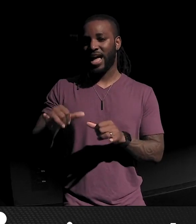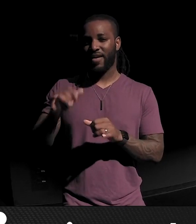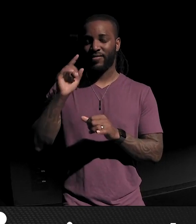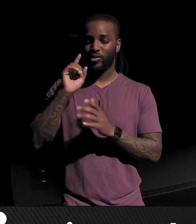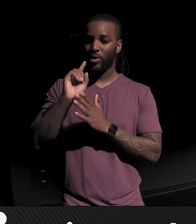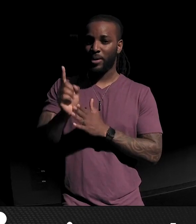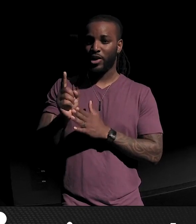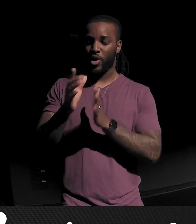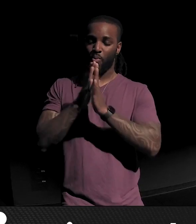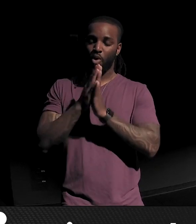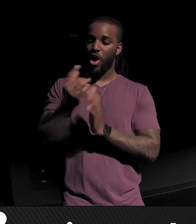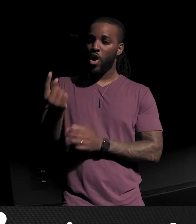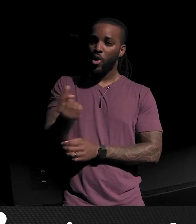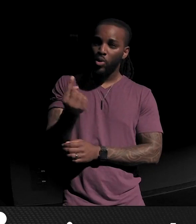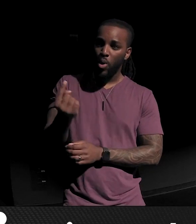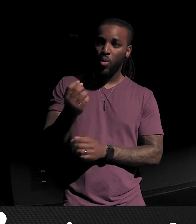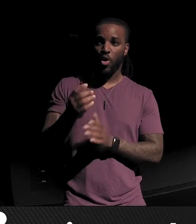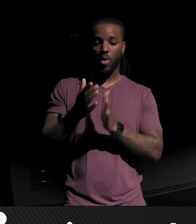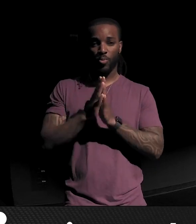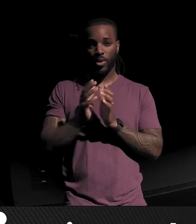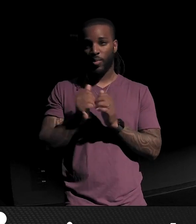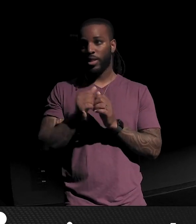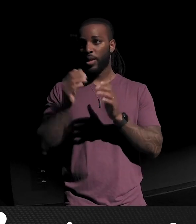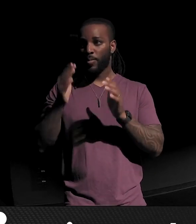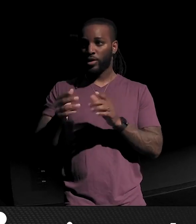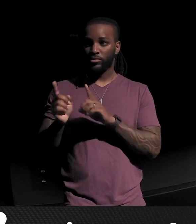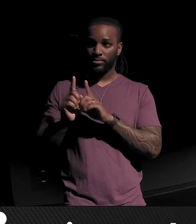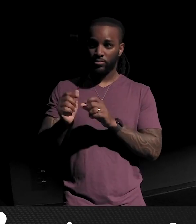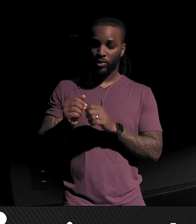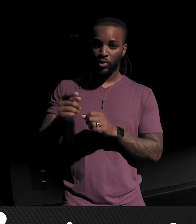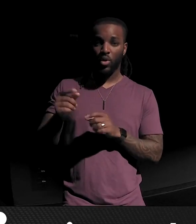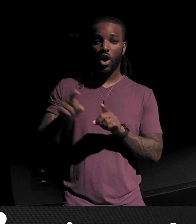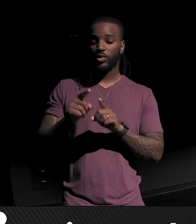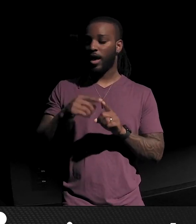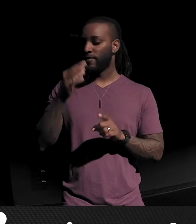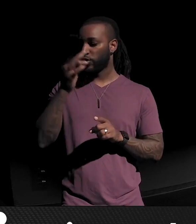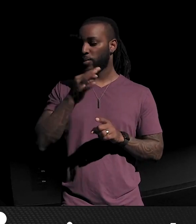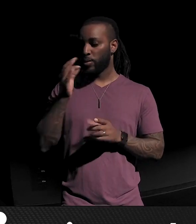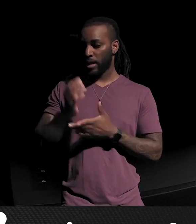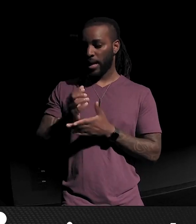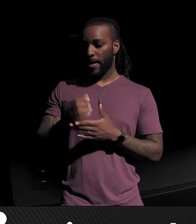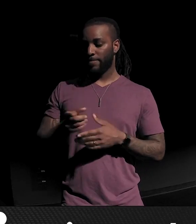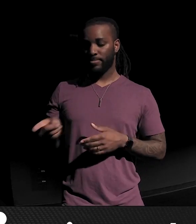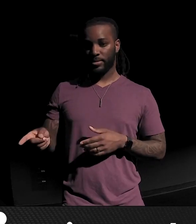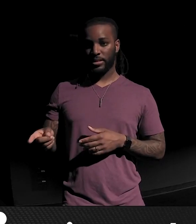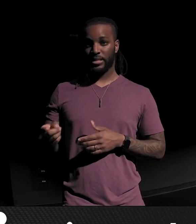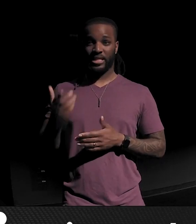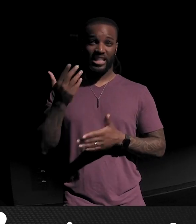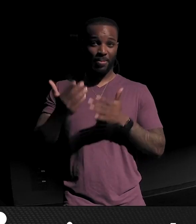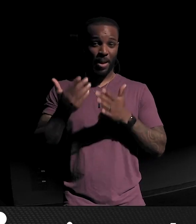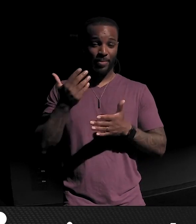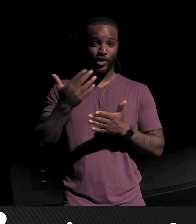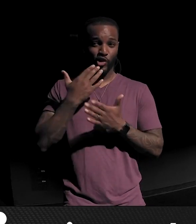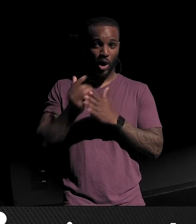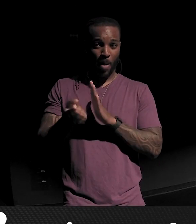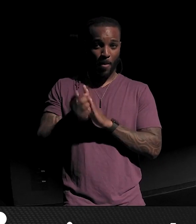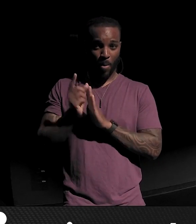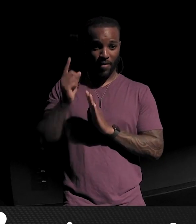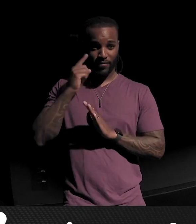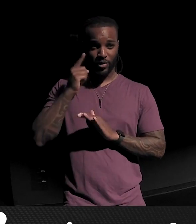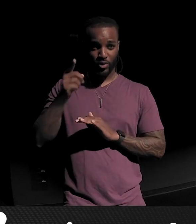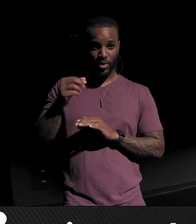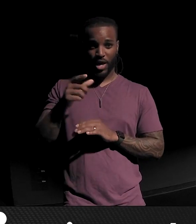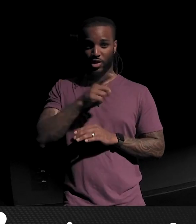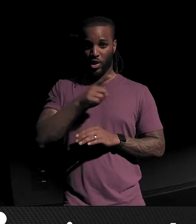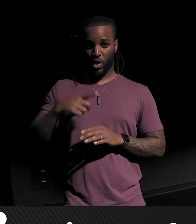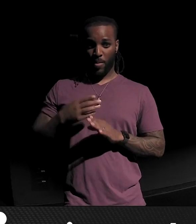praying alone to the Lord or praying with who you came with. And we also have communion cups. it might be a good moment for you, you and the Lord, before